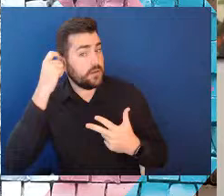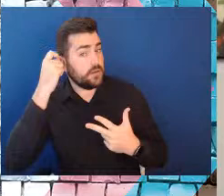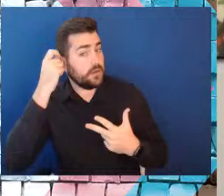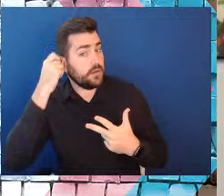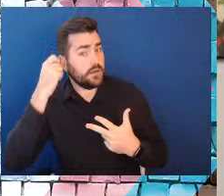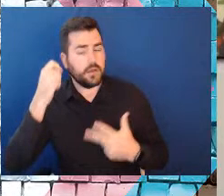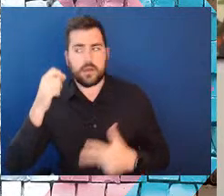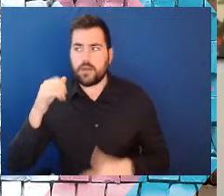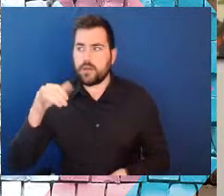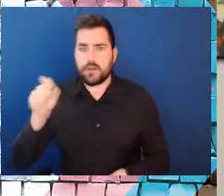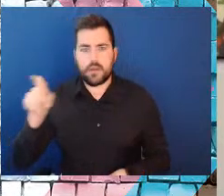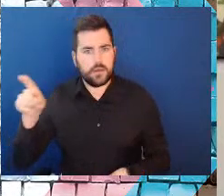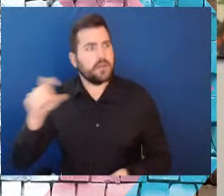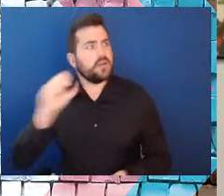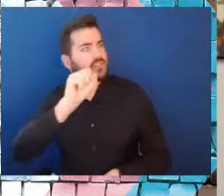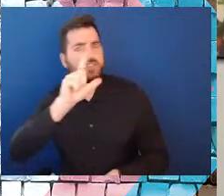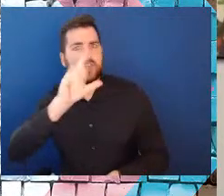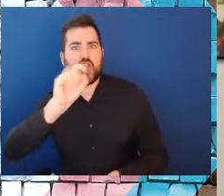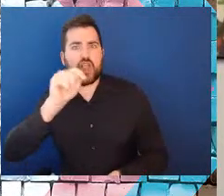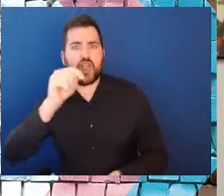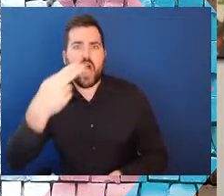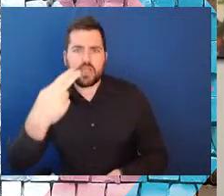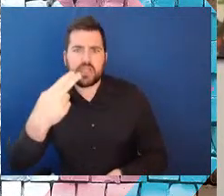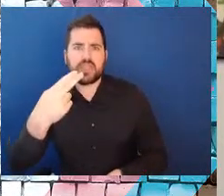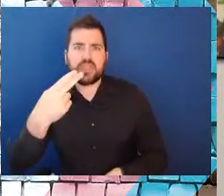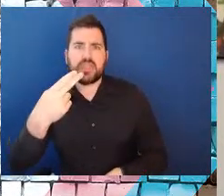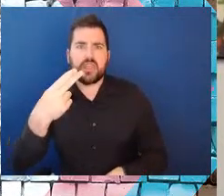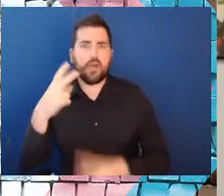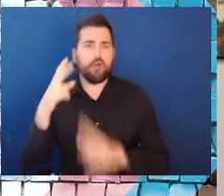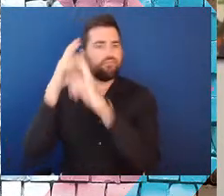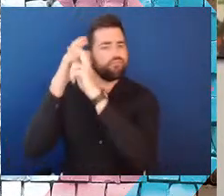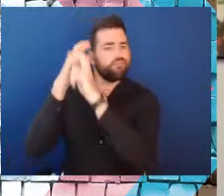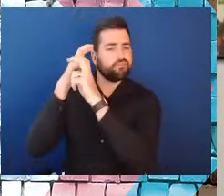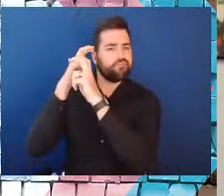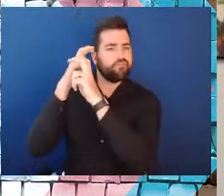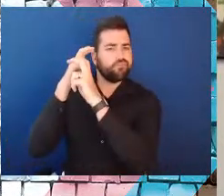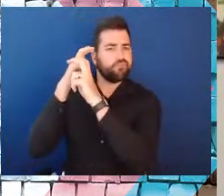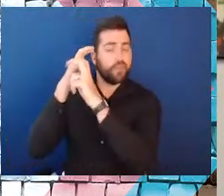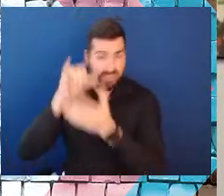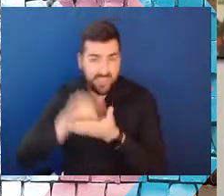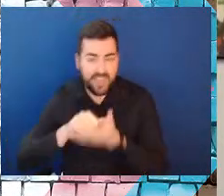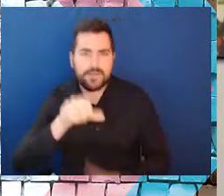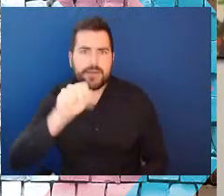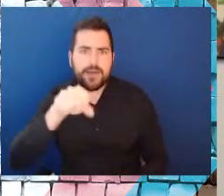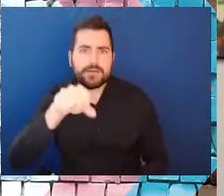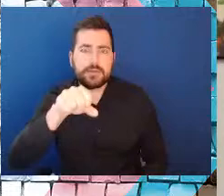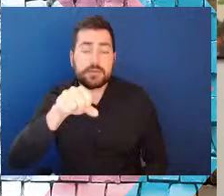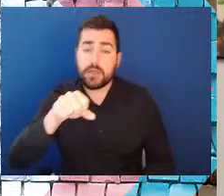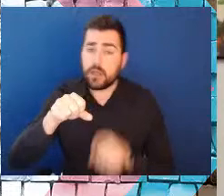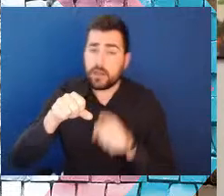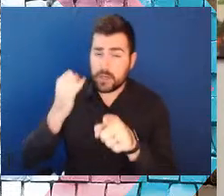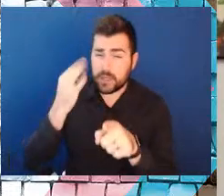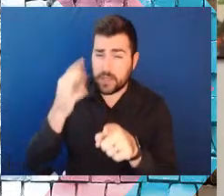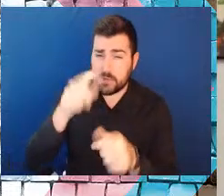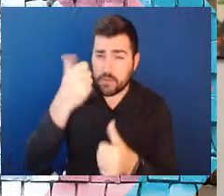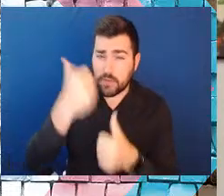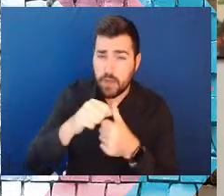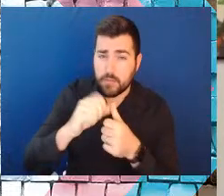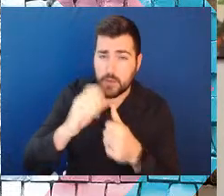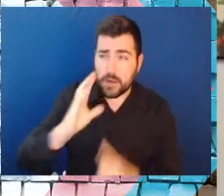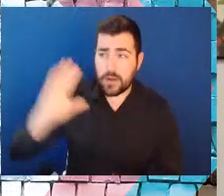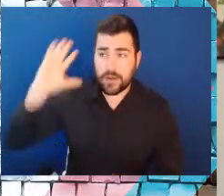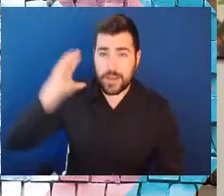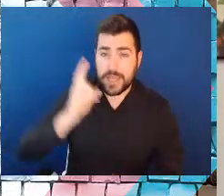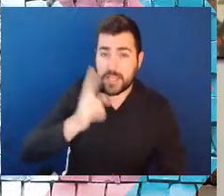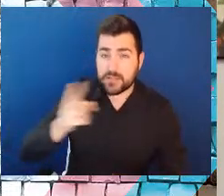Yes, there was a sloth. Who would have thought it? But yes, and for those of you who are very historically minded, there was at one